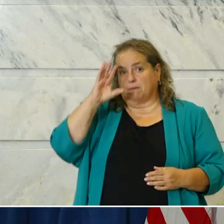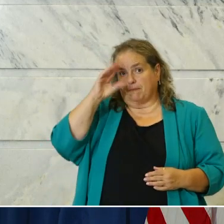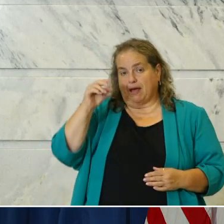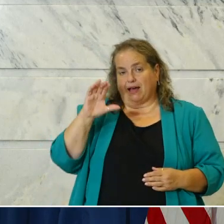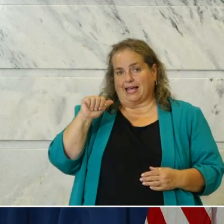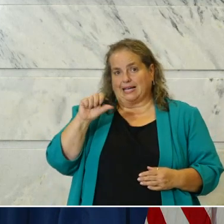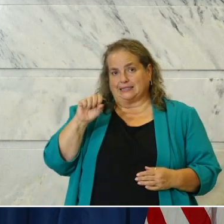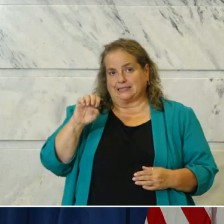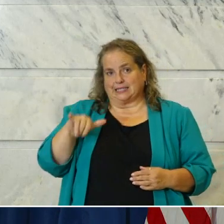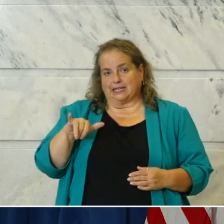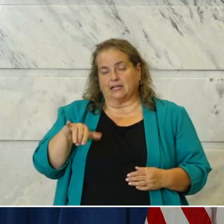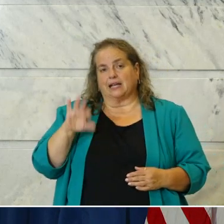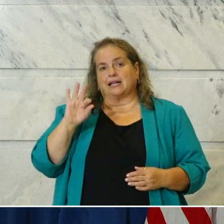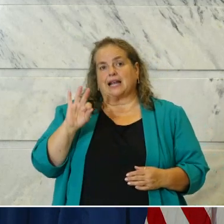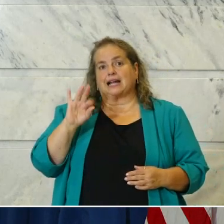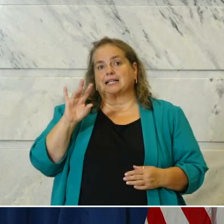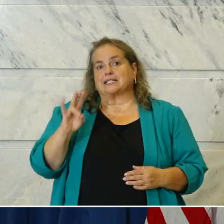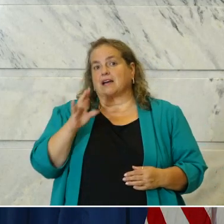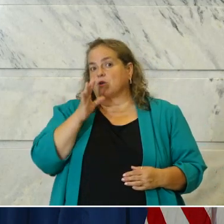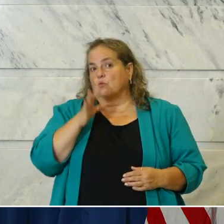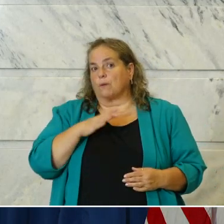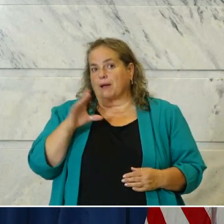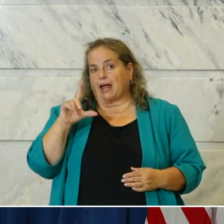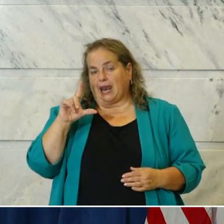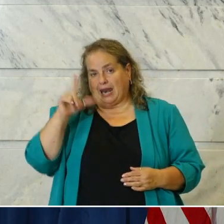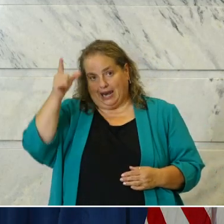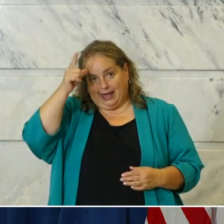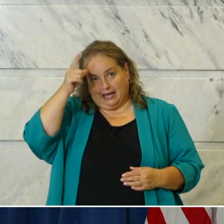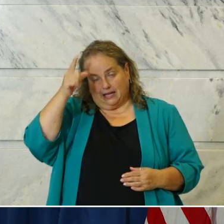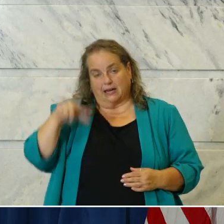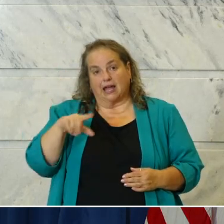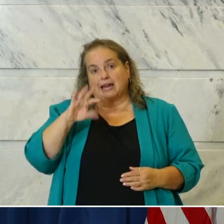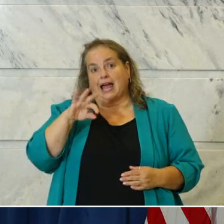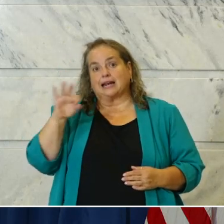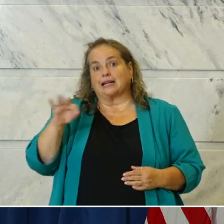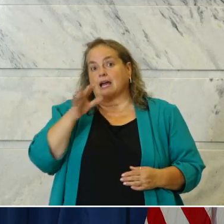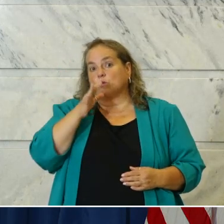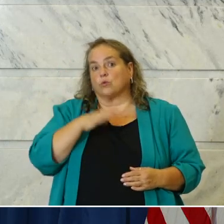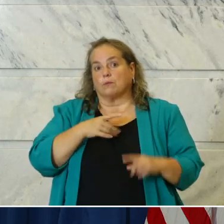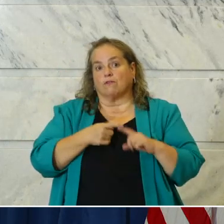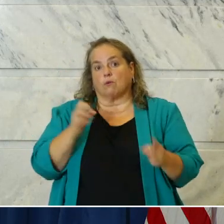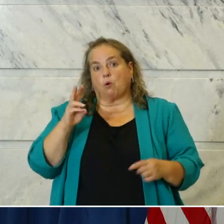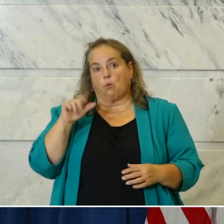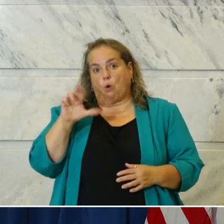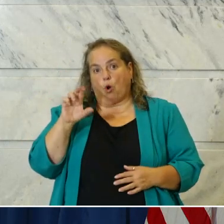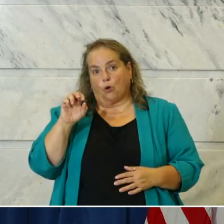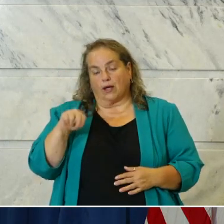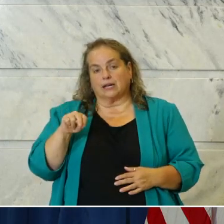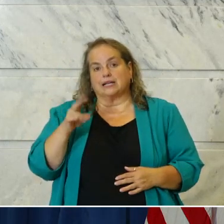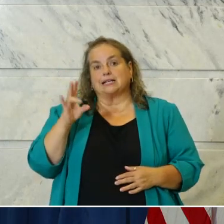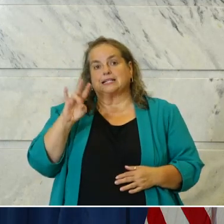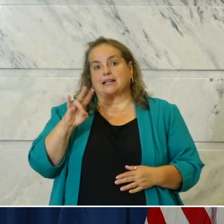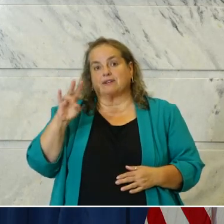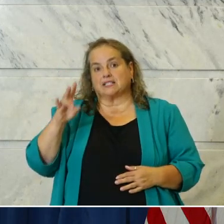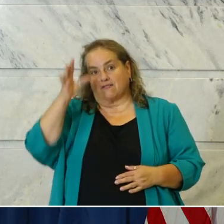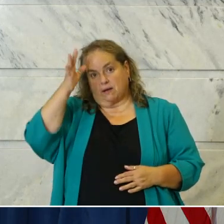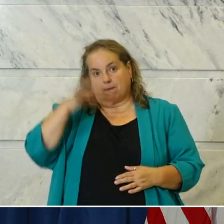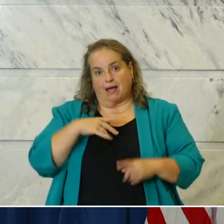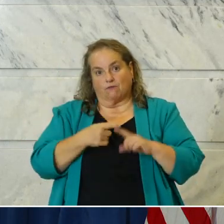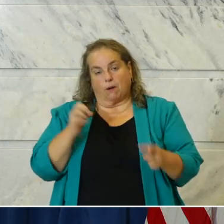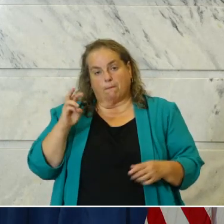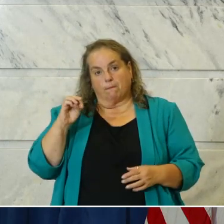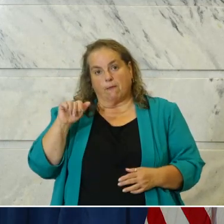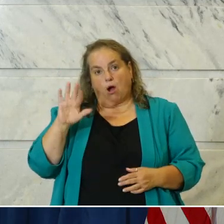Casey, a 97-year-old woman from Lincoln, a 99-year-old woman from Warren, a 77-year-old man from